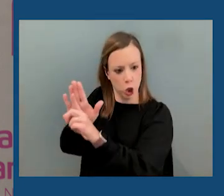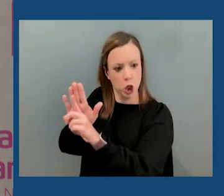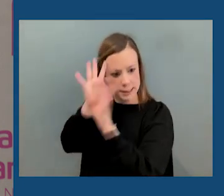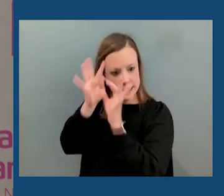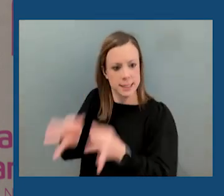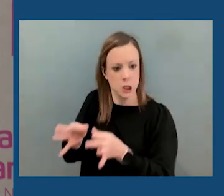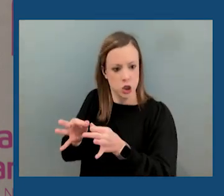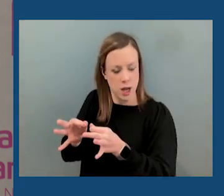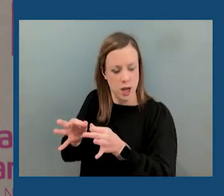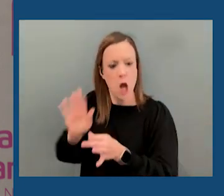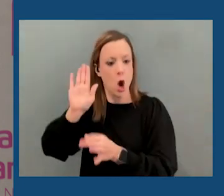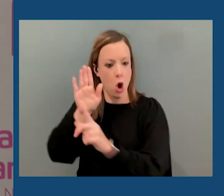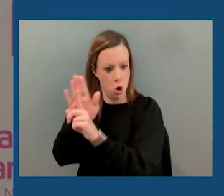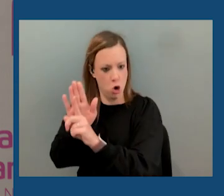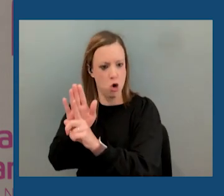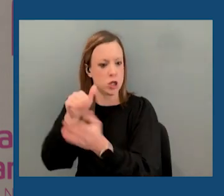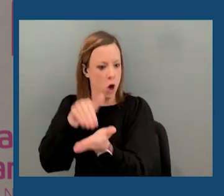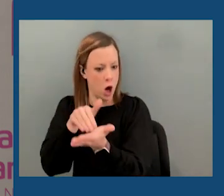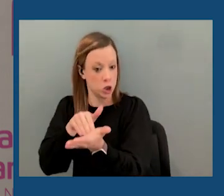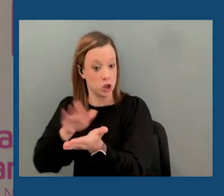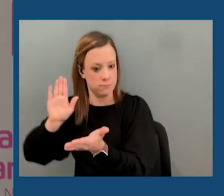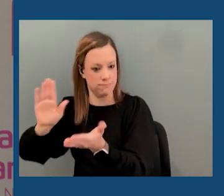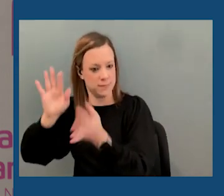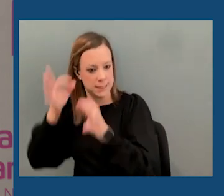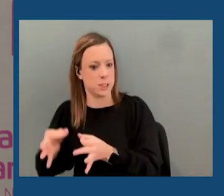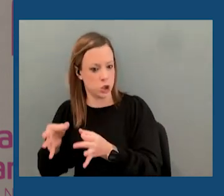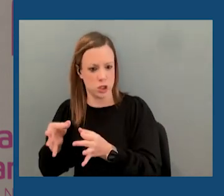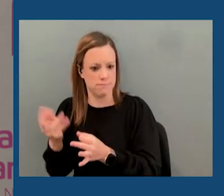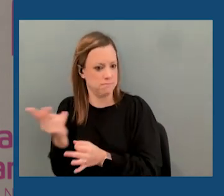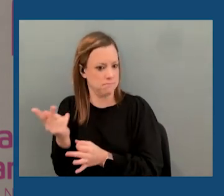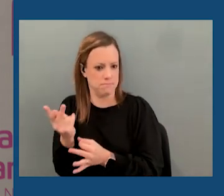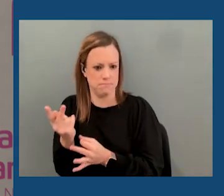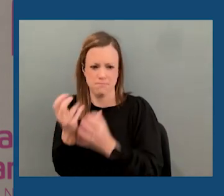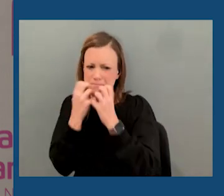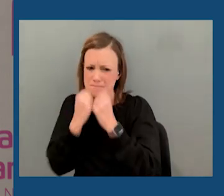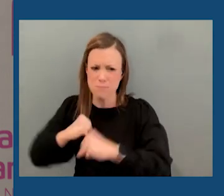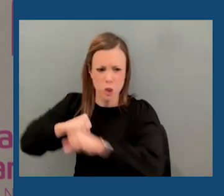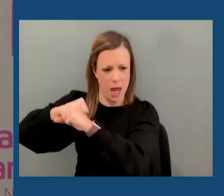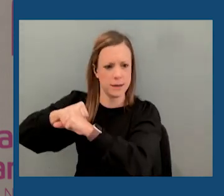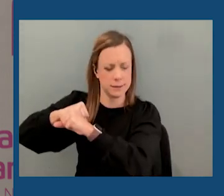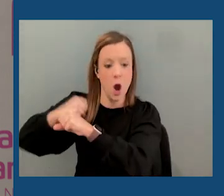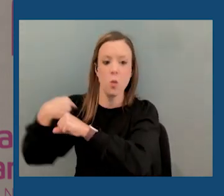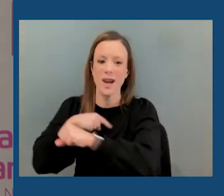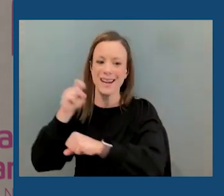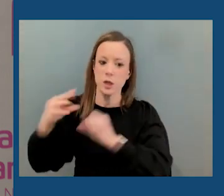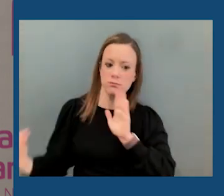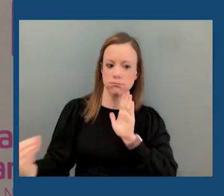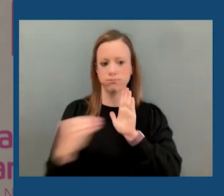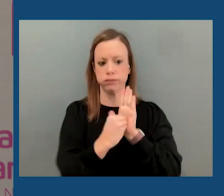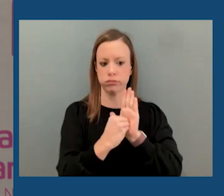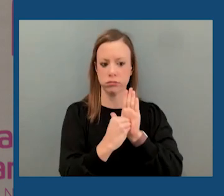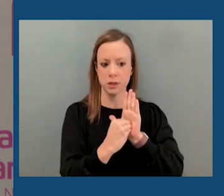have to put that into our Constitution. And